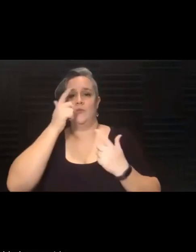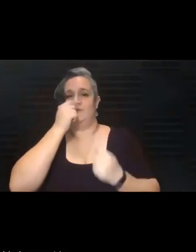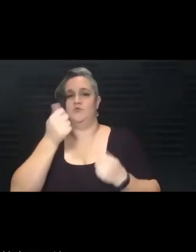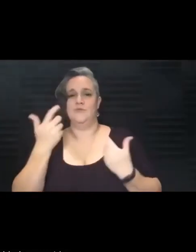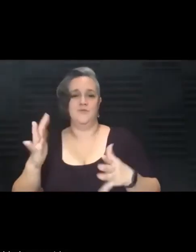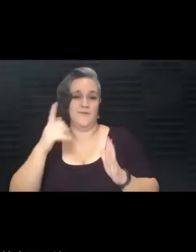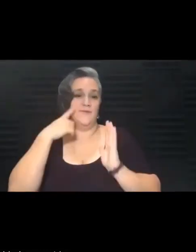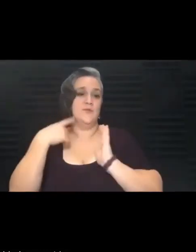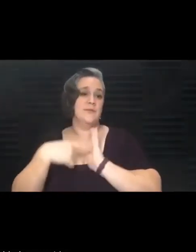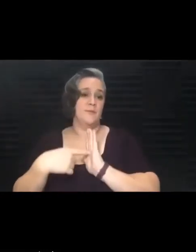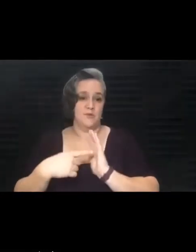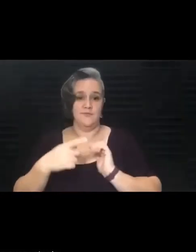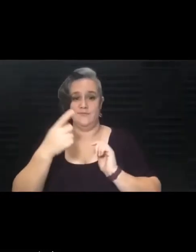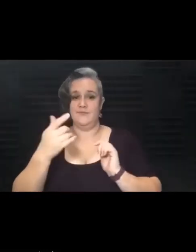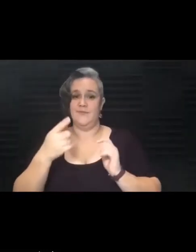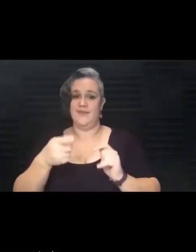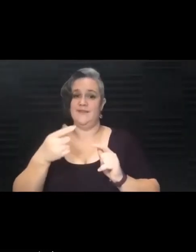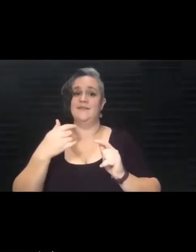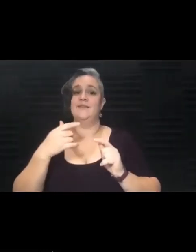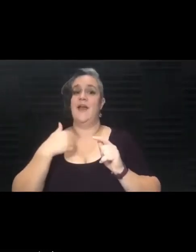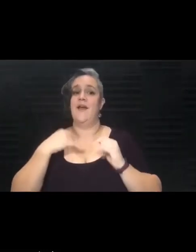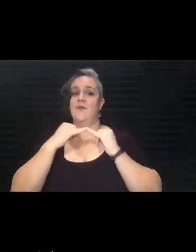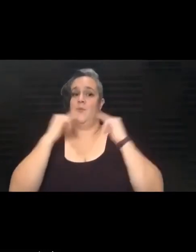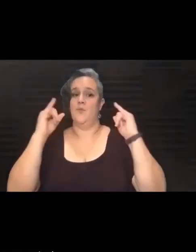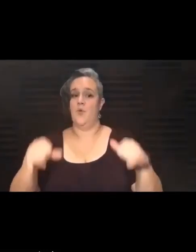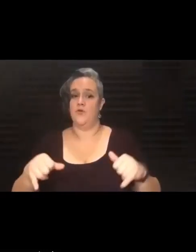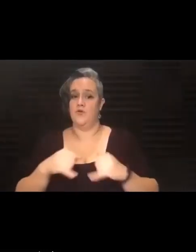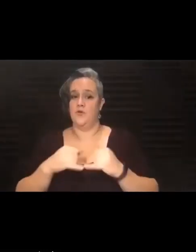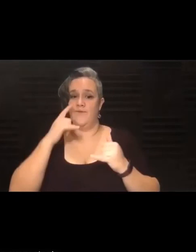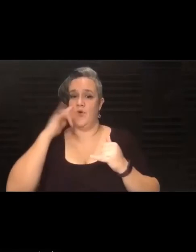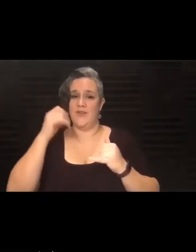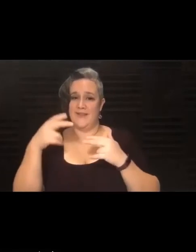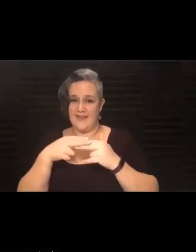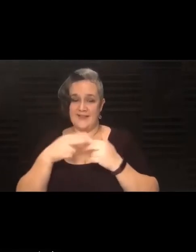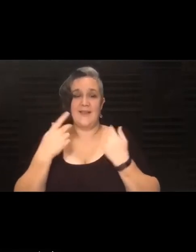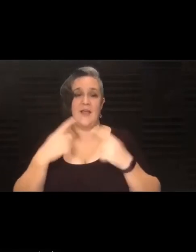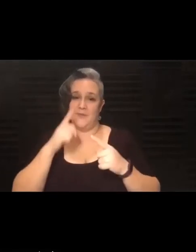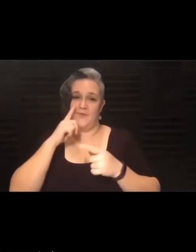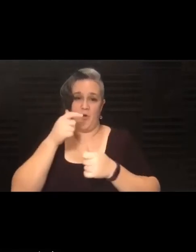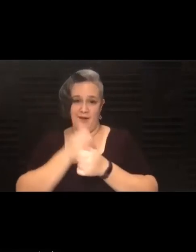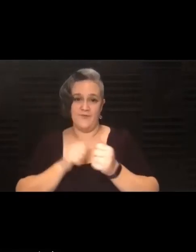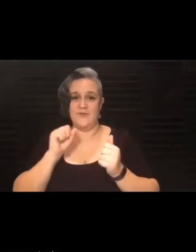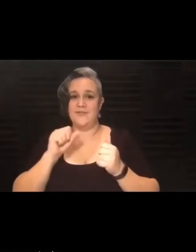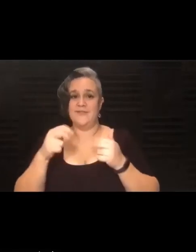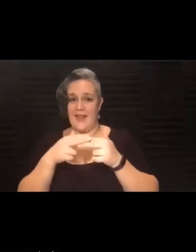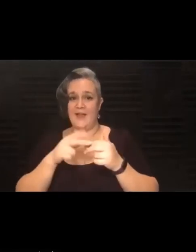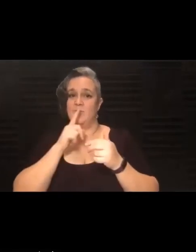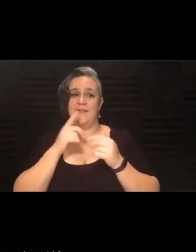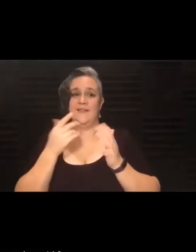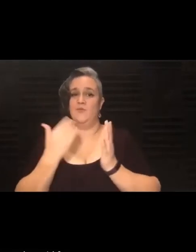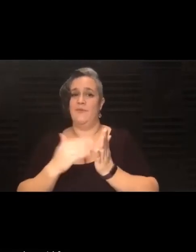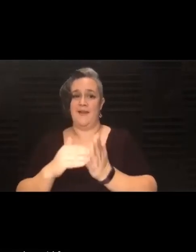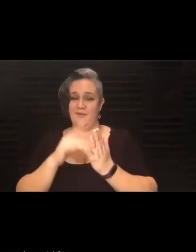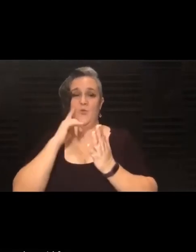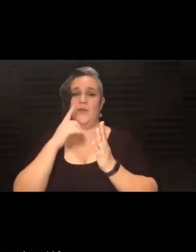for example, there's a border on these slides. It happens on every single slide. It's very repetitive, so we would